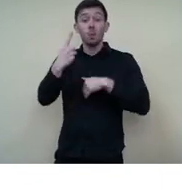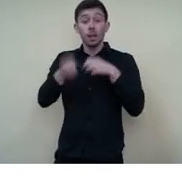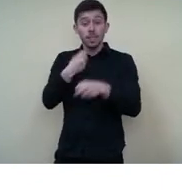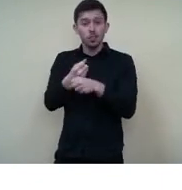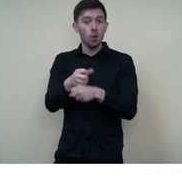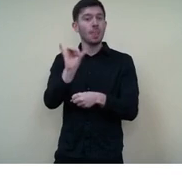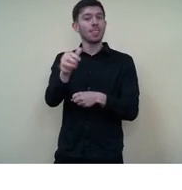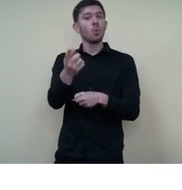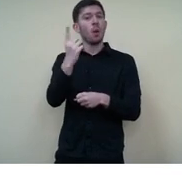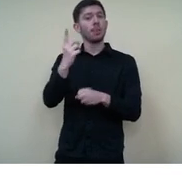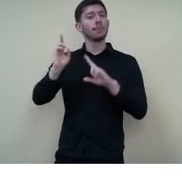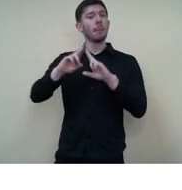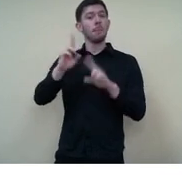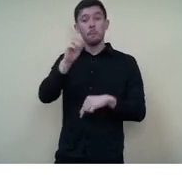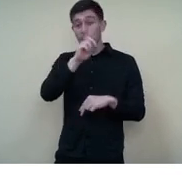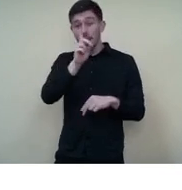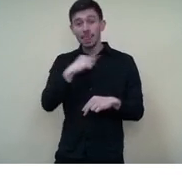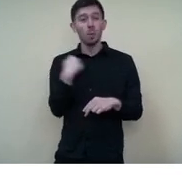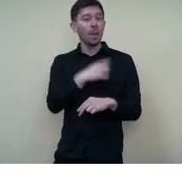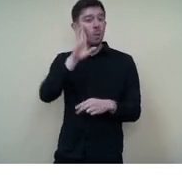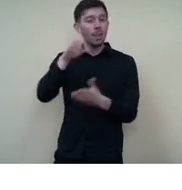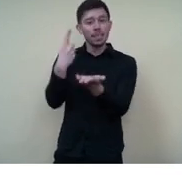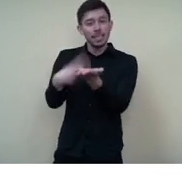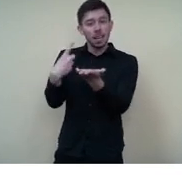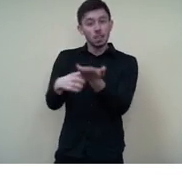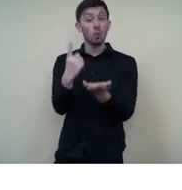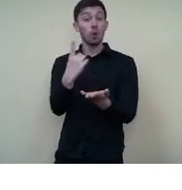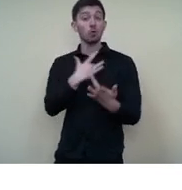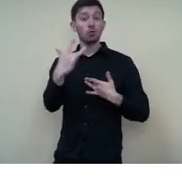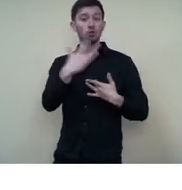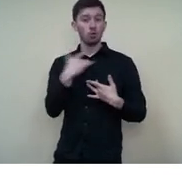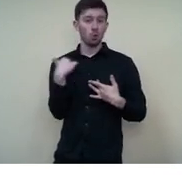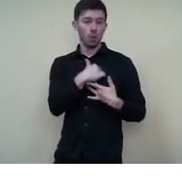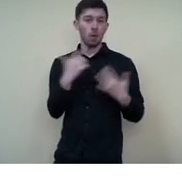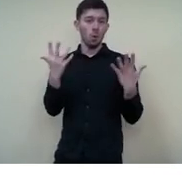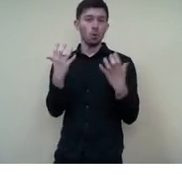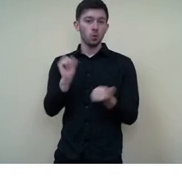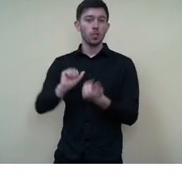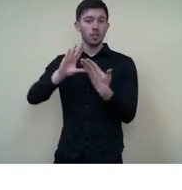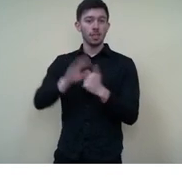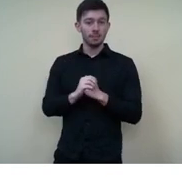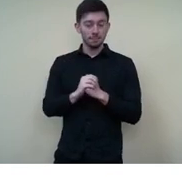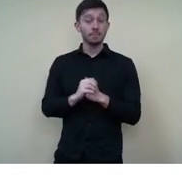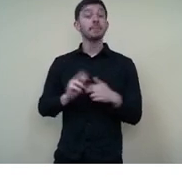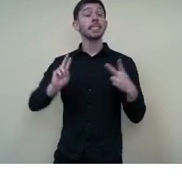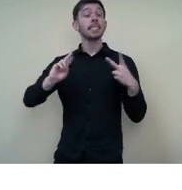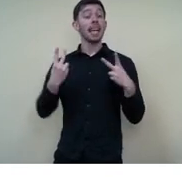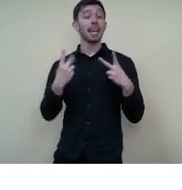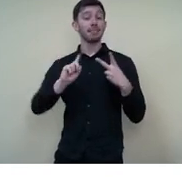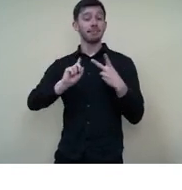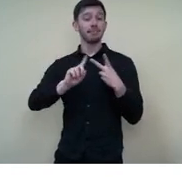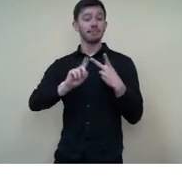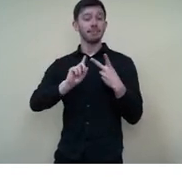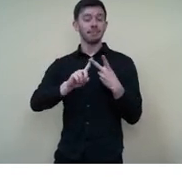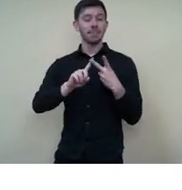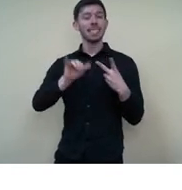biggest myth that we're gonna be talking about, and one concern that we really want to address. The second one is one that stems